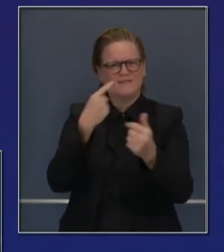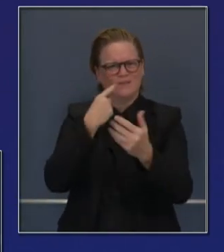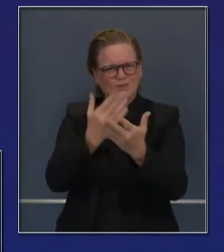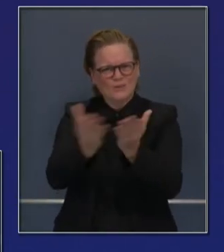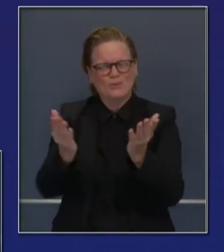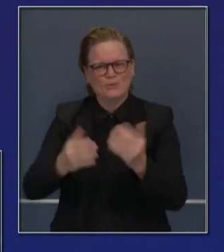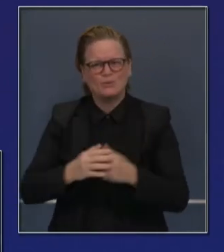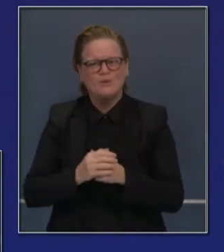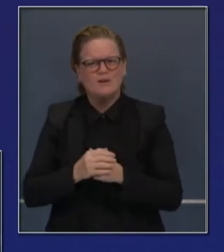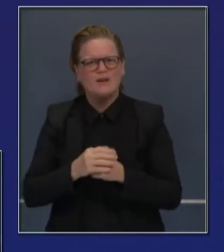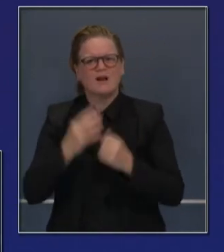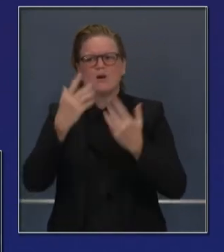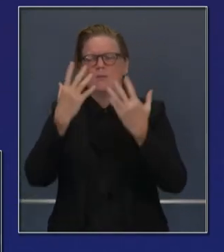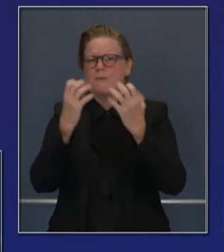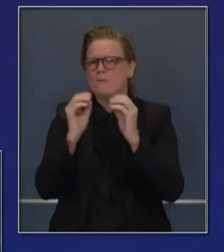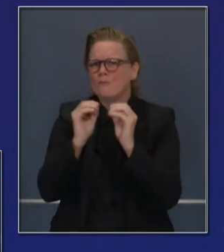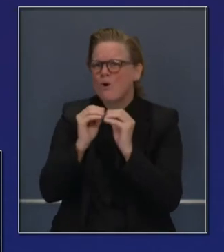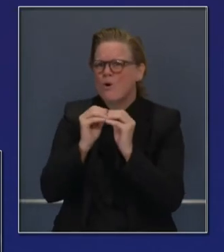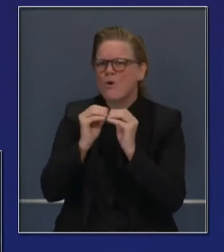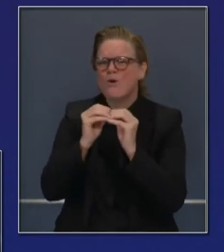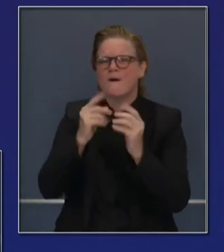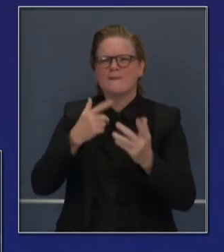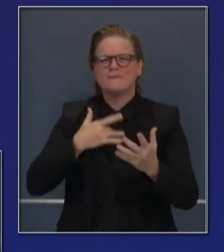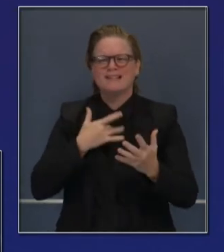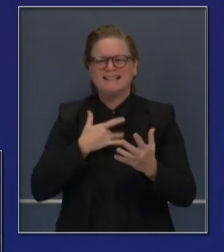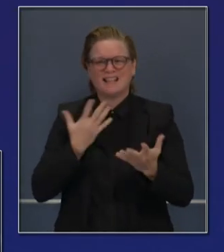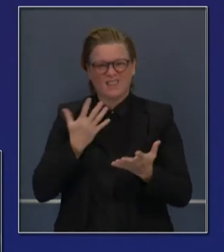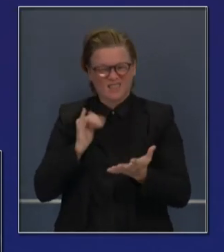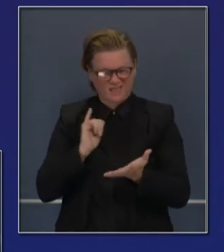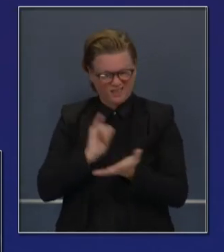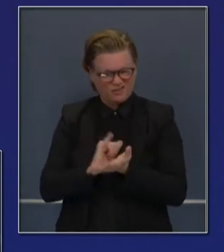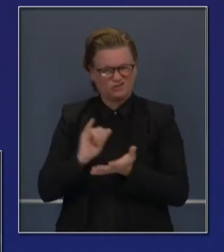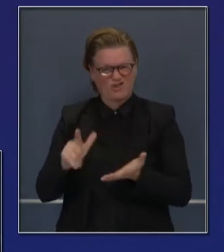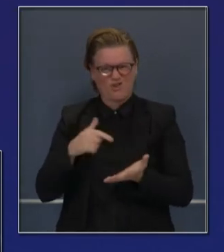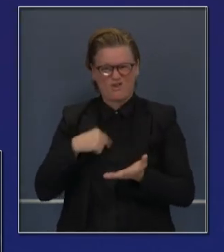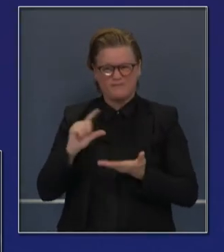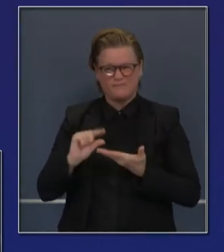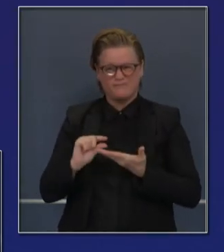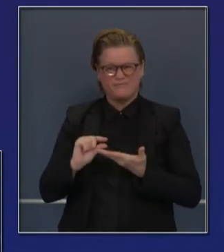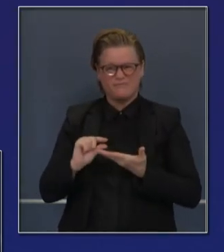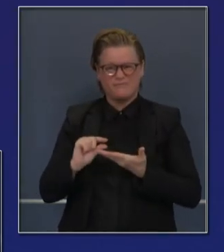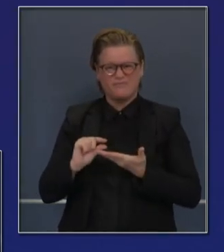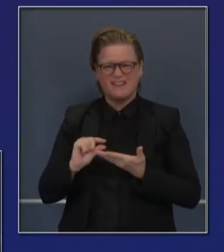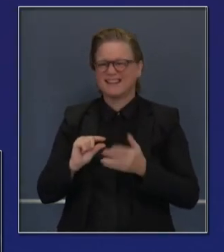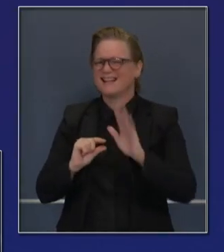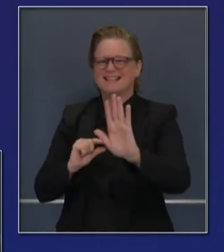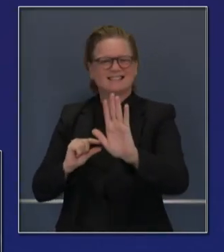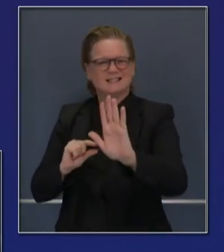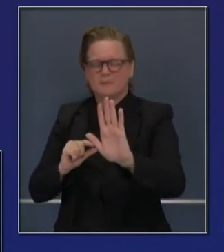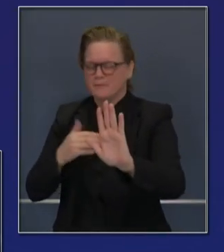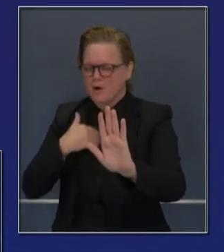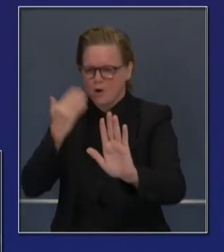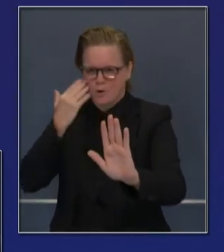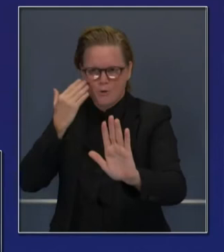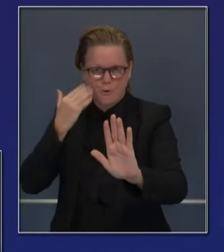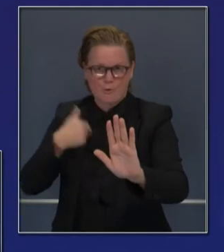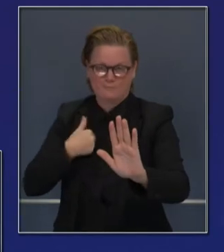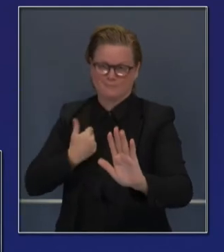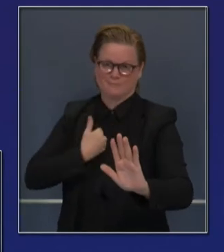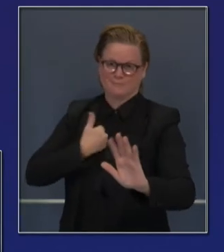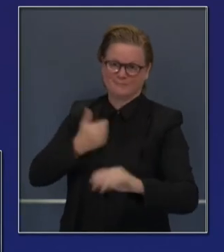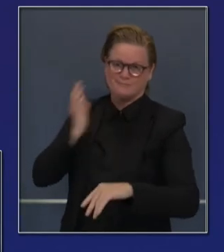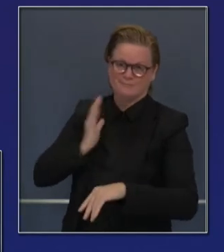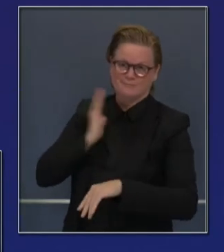as a former small business owner in the restaurant and hotel businesses that started retail right out of